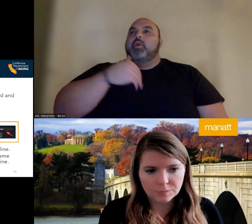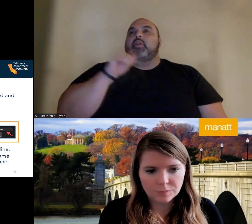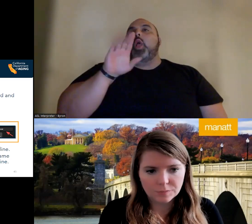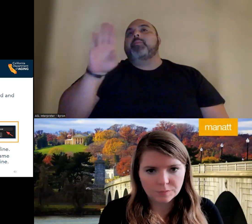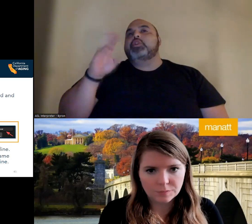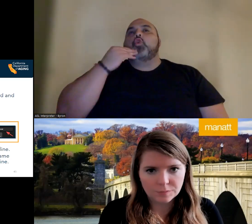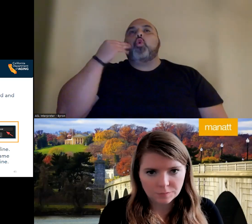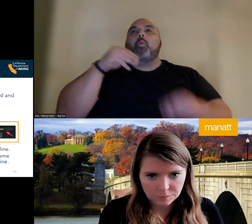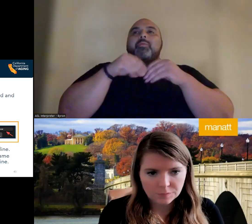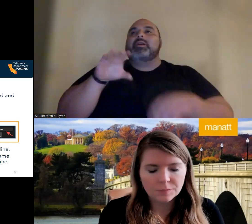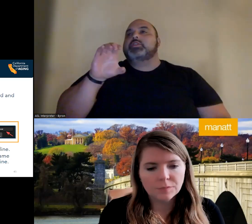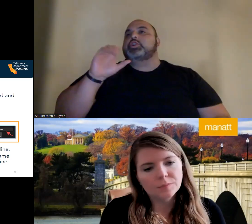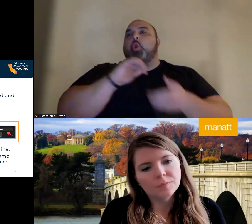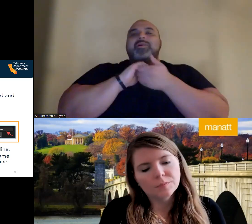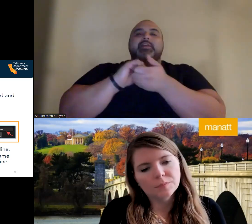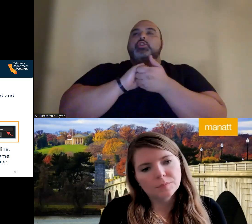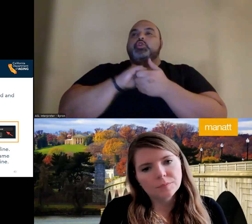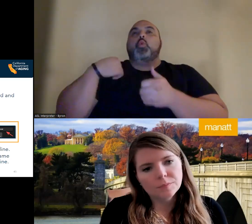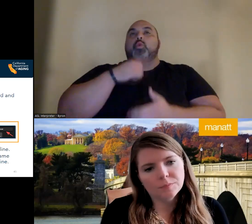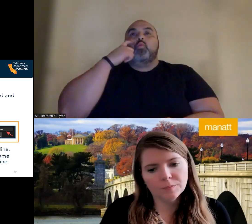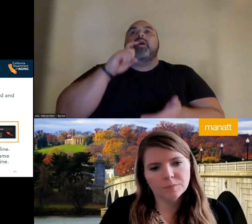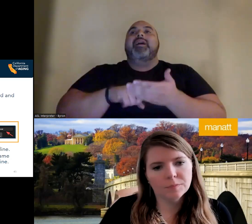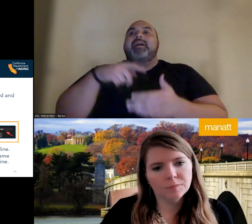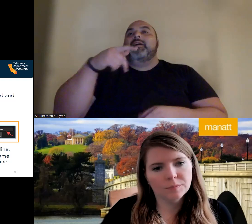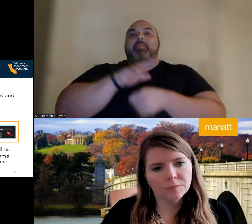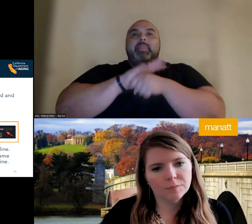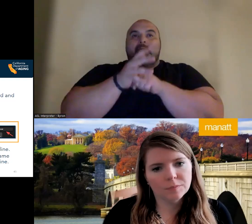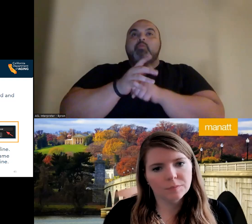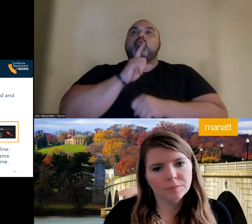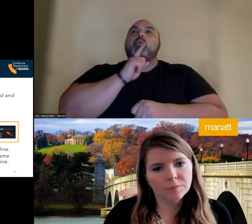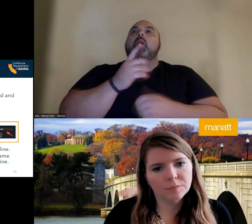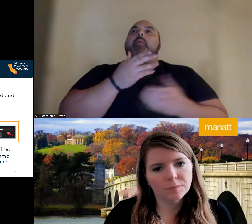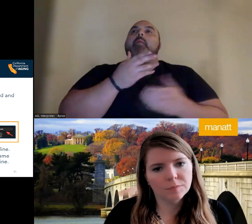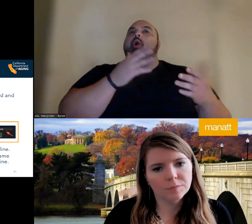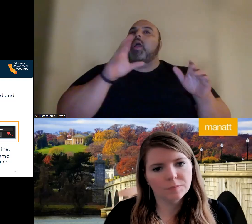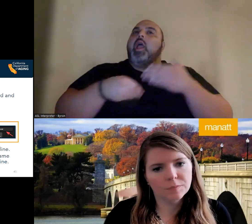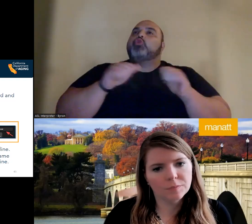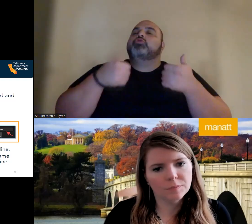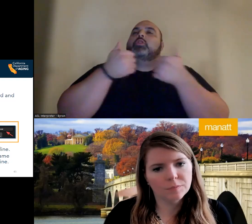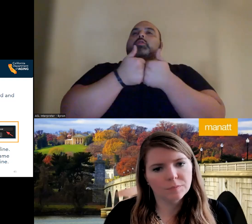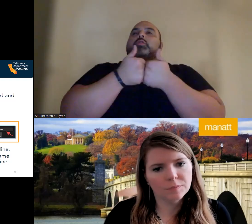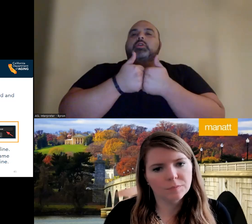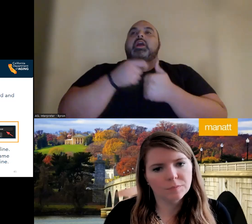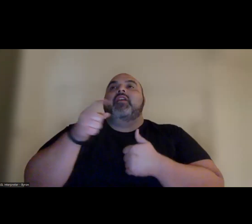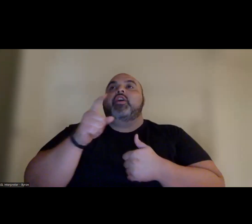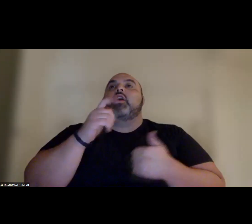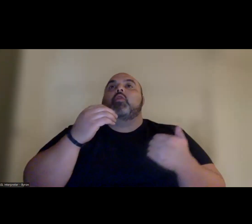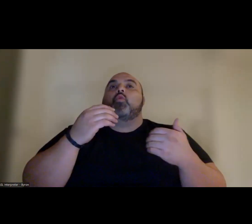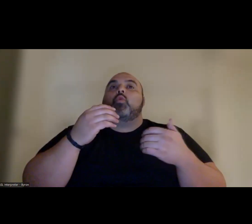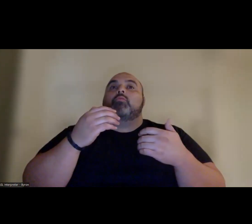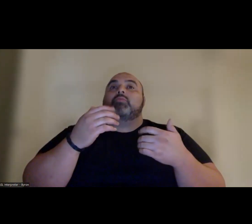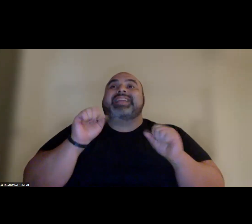Coalition. While we recognize that the pandemic definitely brought some extra challenges, there definitely is some room for